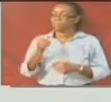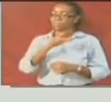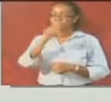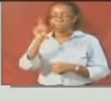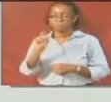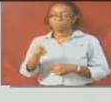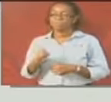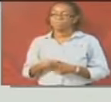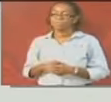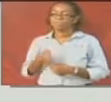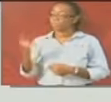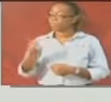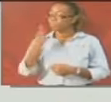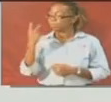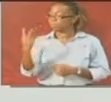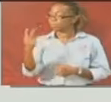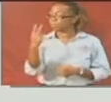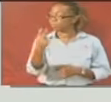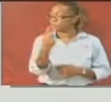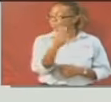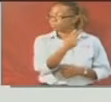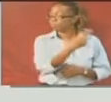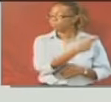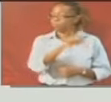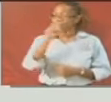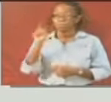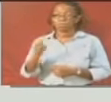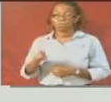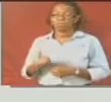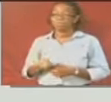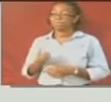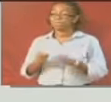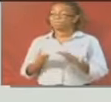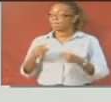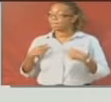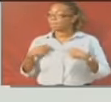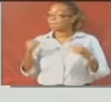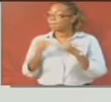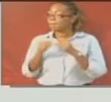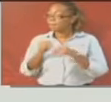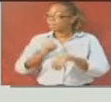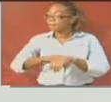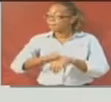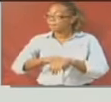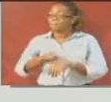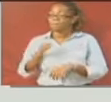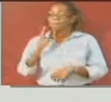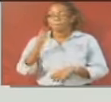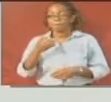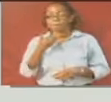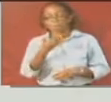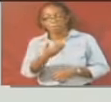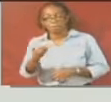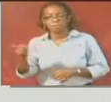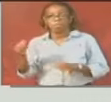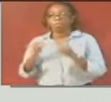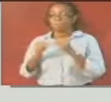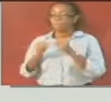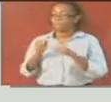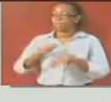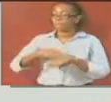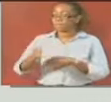than 2 brief questions at this time. If we do have time, we will take additional questions from